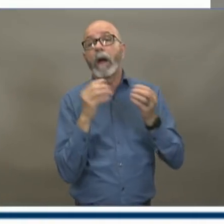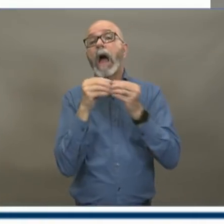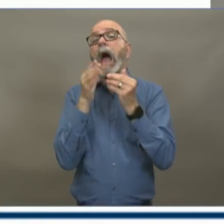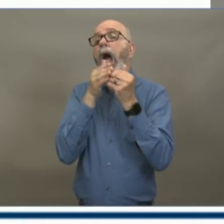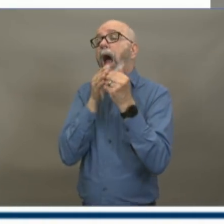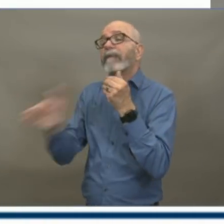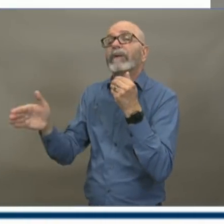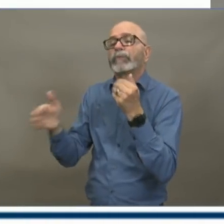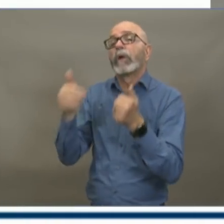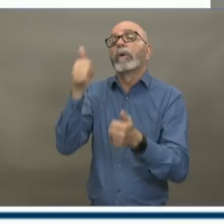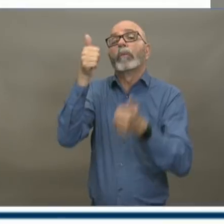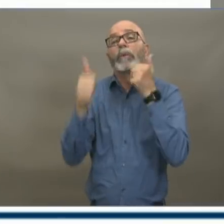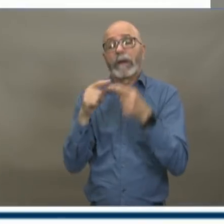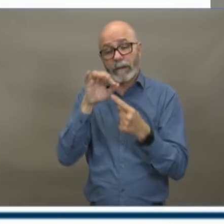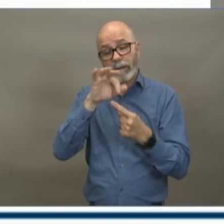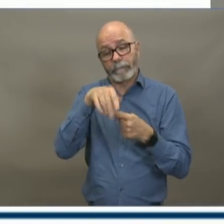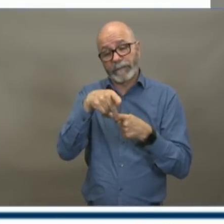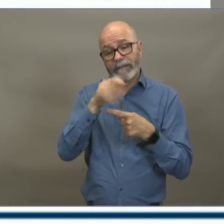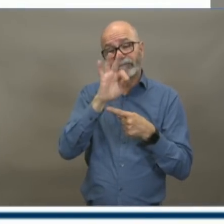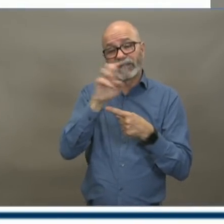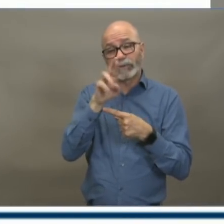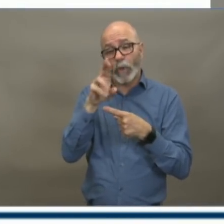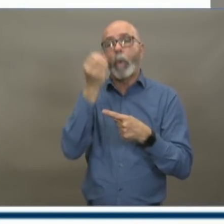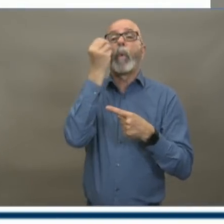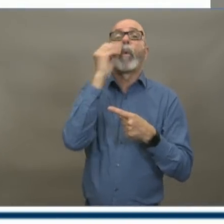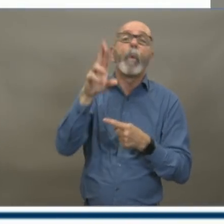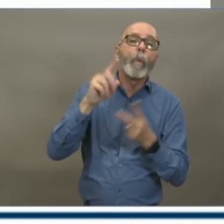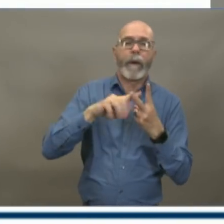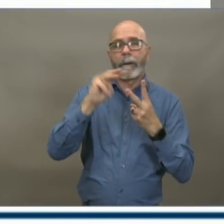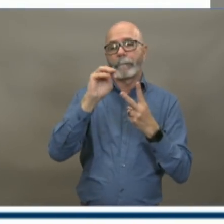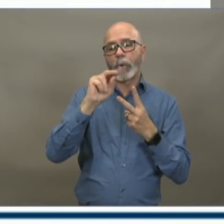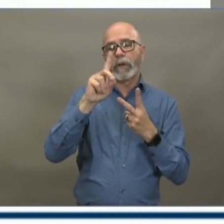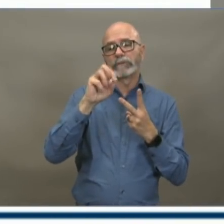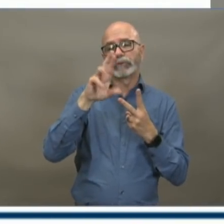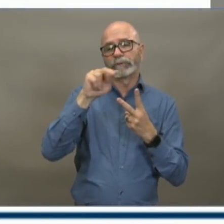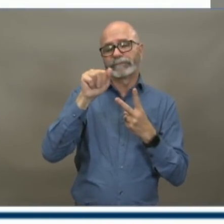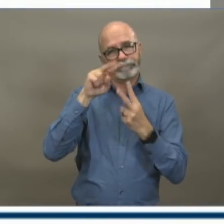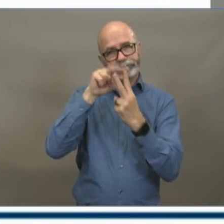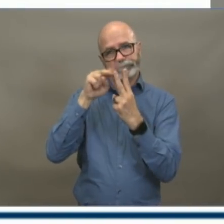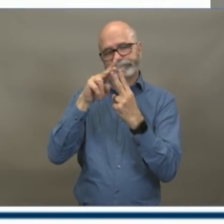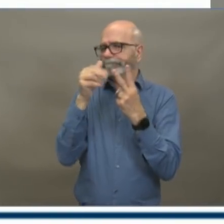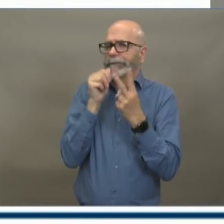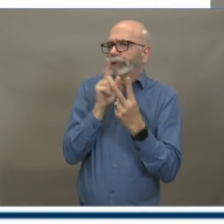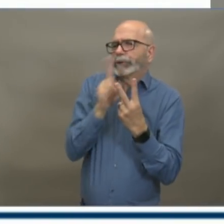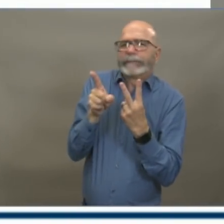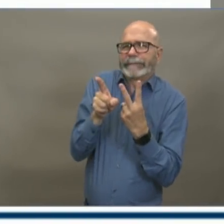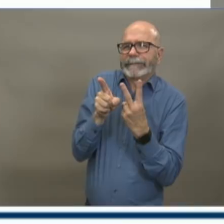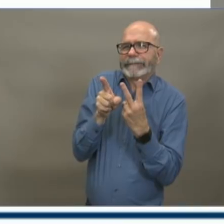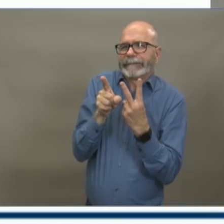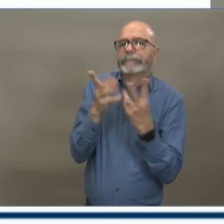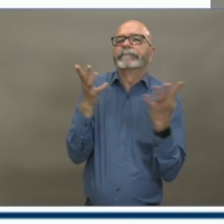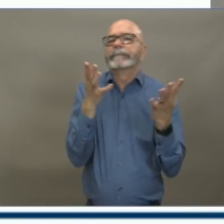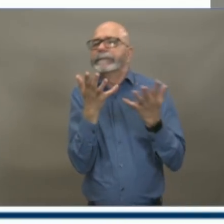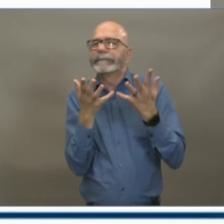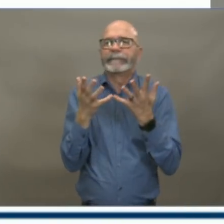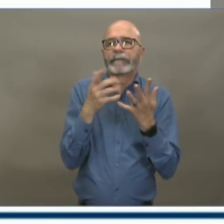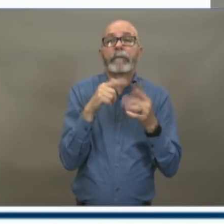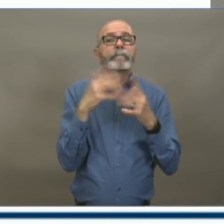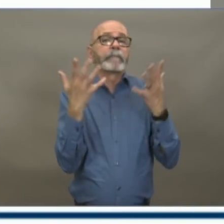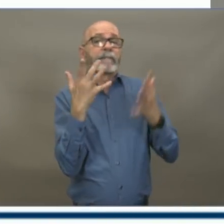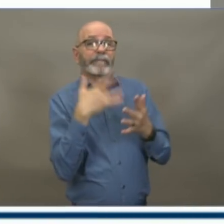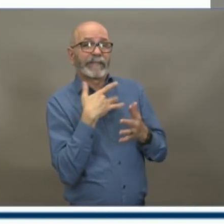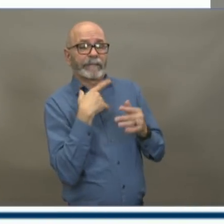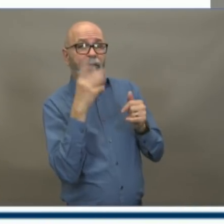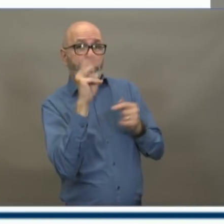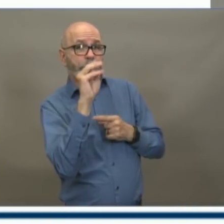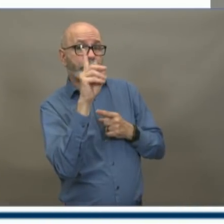get. We're also getting in 2 weeks' time, the week of February 1st, along with the Pfizer, 5,400 doses of the Moderna vaccine, which is all